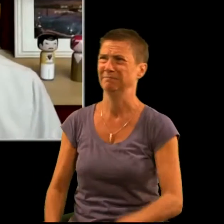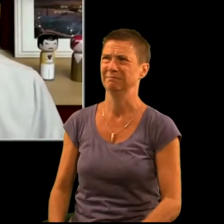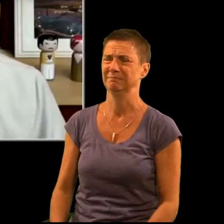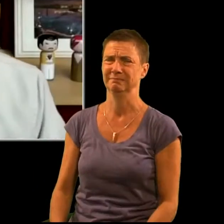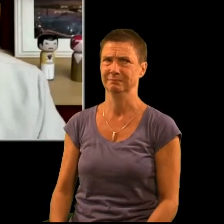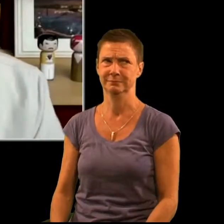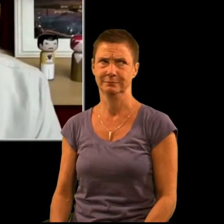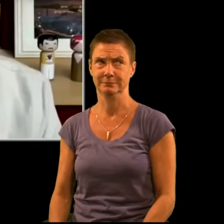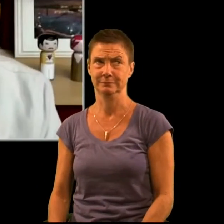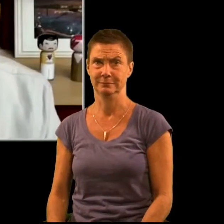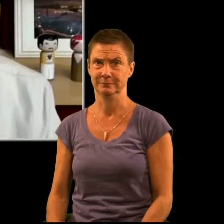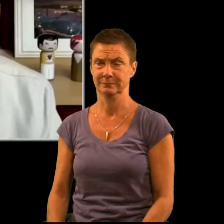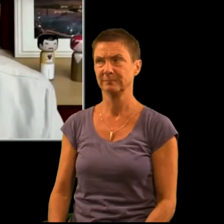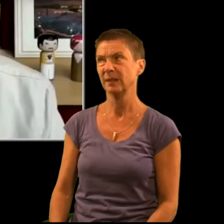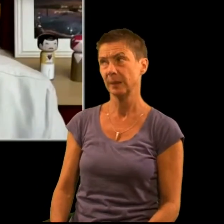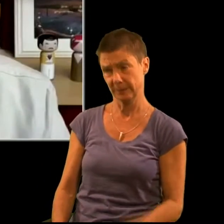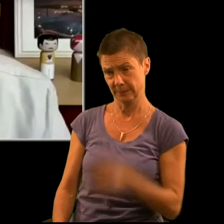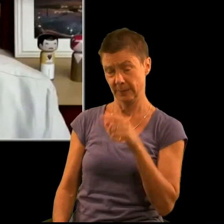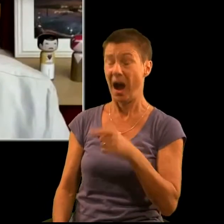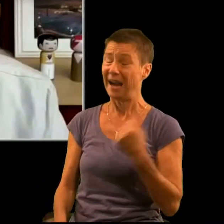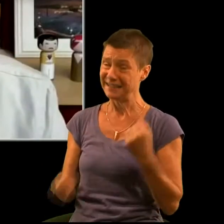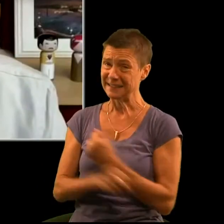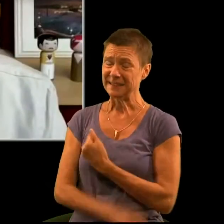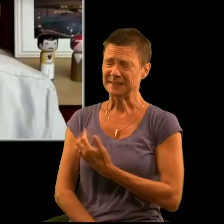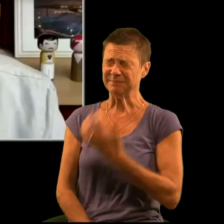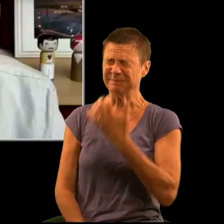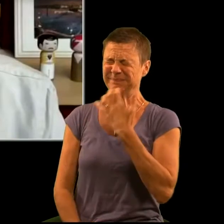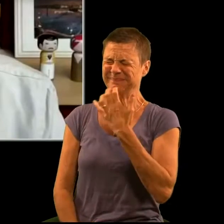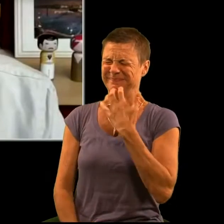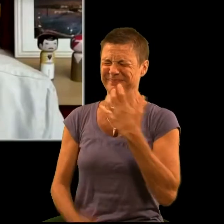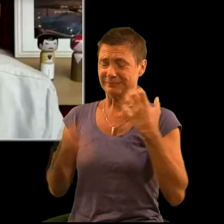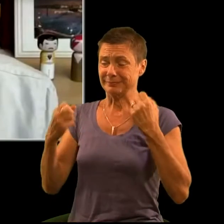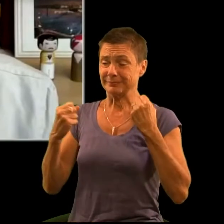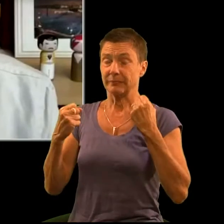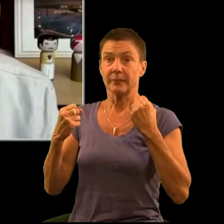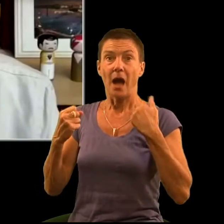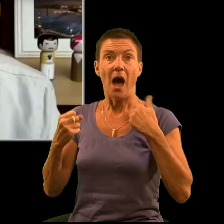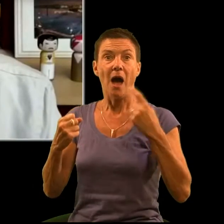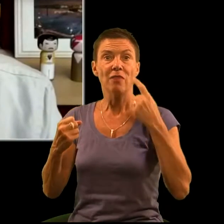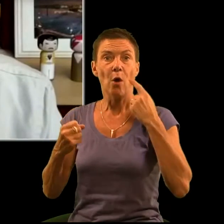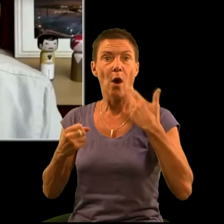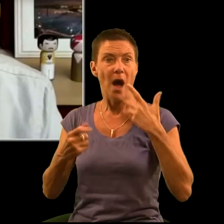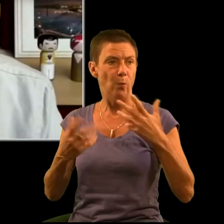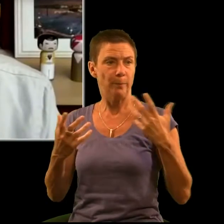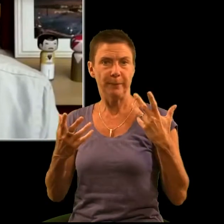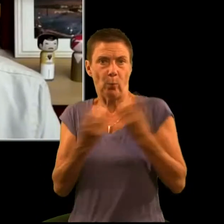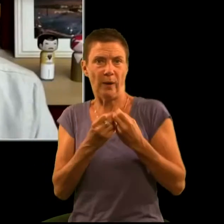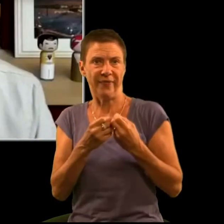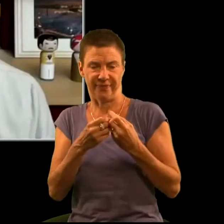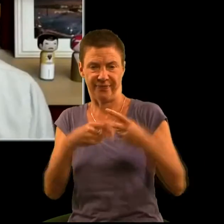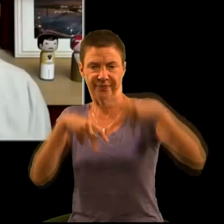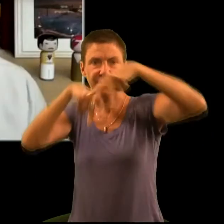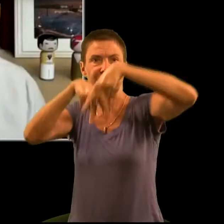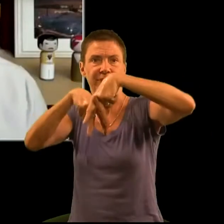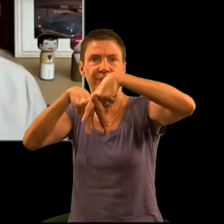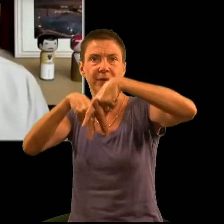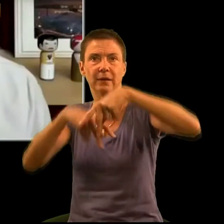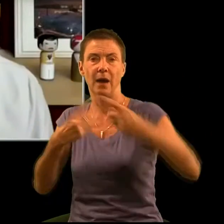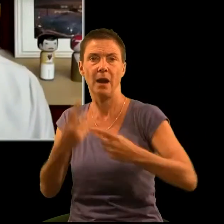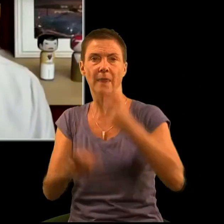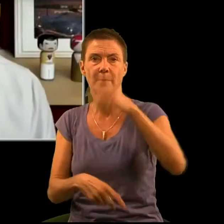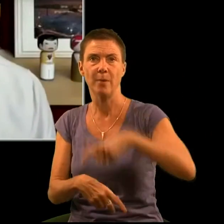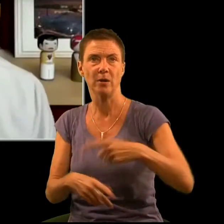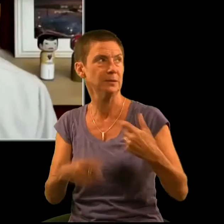that. Well, you do now. I did it. I thought they were going to tie me to somebody and then we would go out with